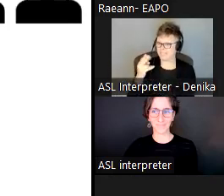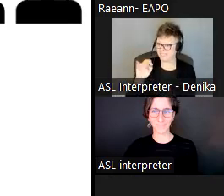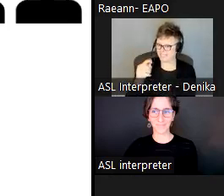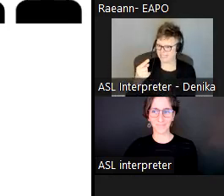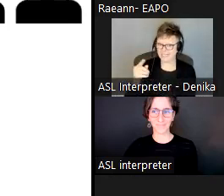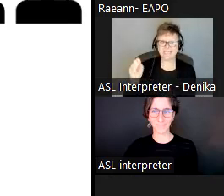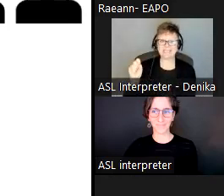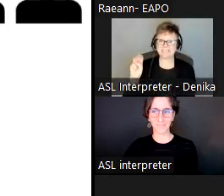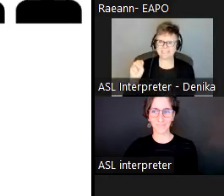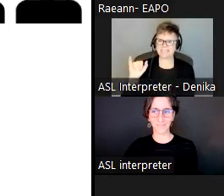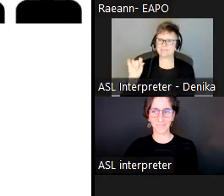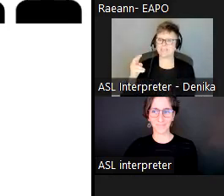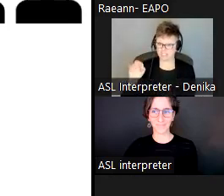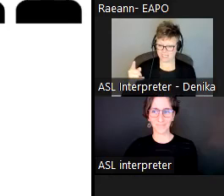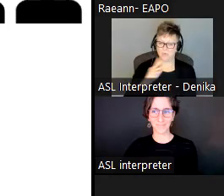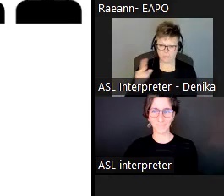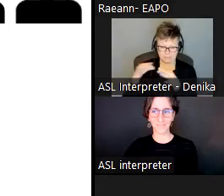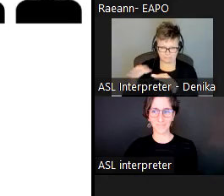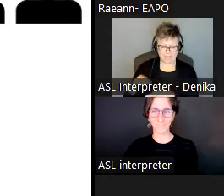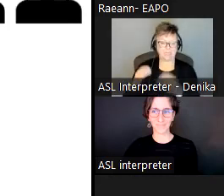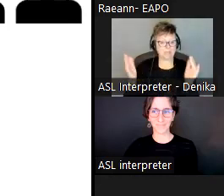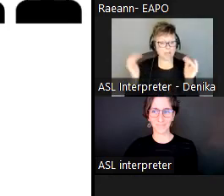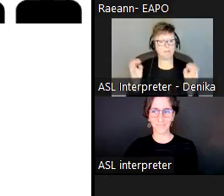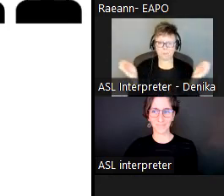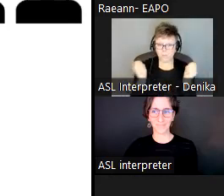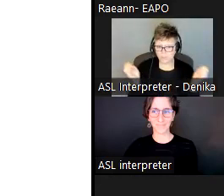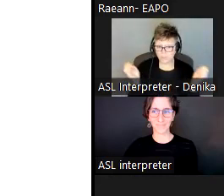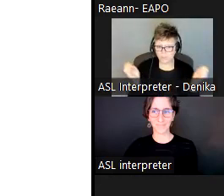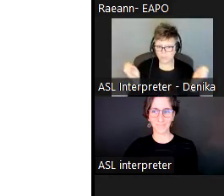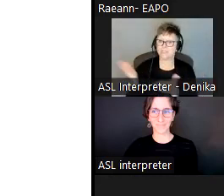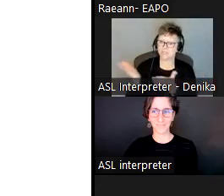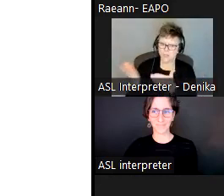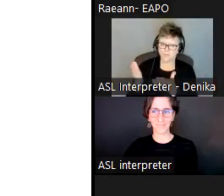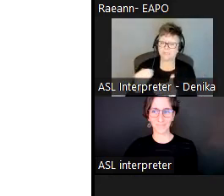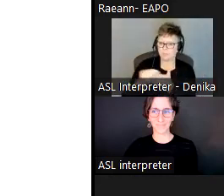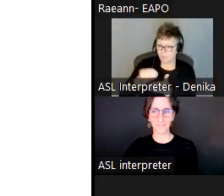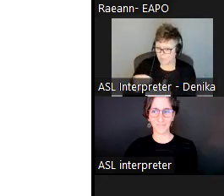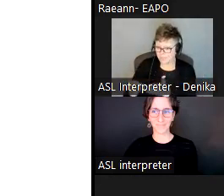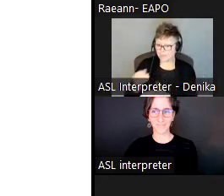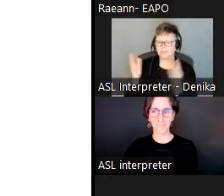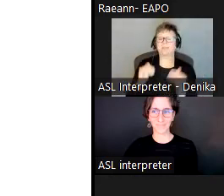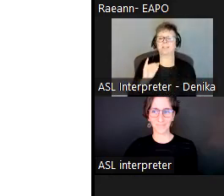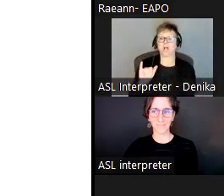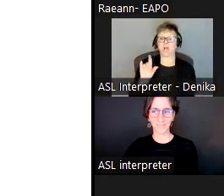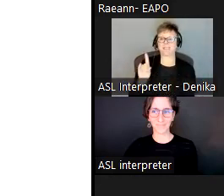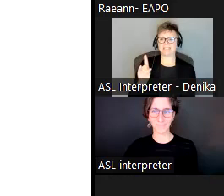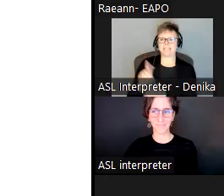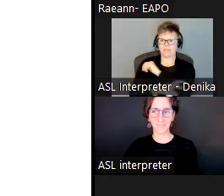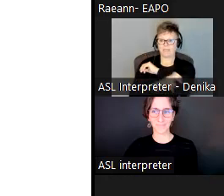service, merchandise, and ID theft. So we will start with